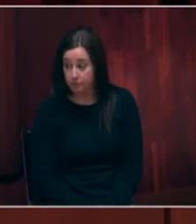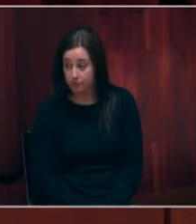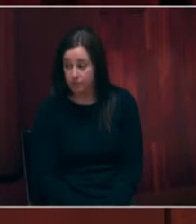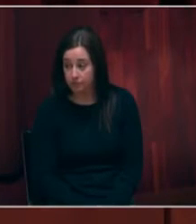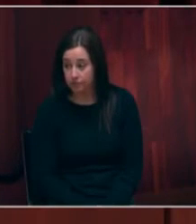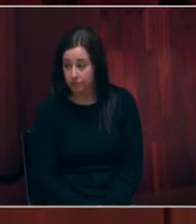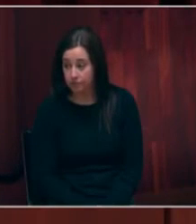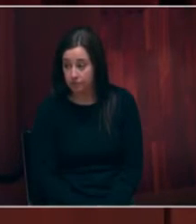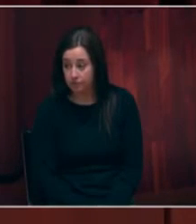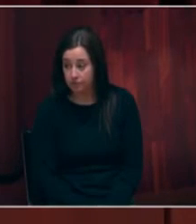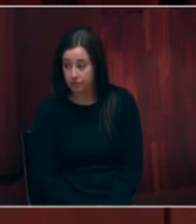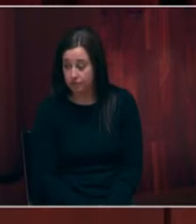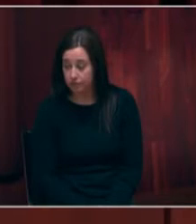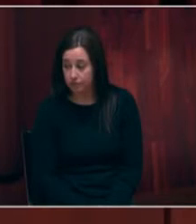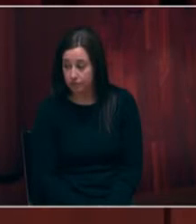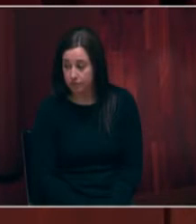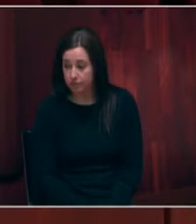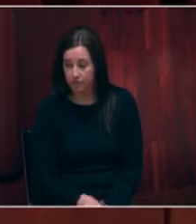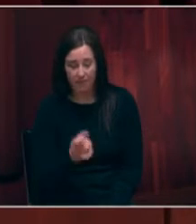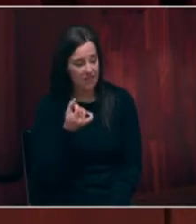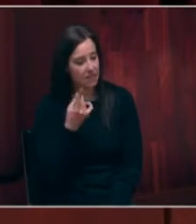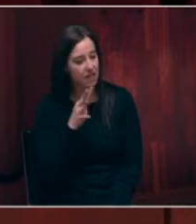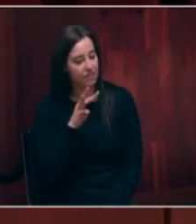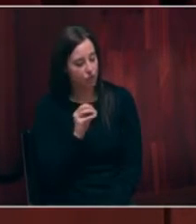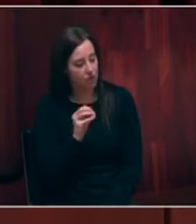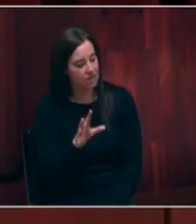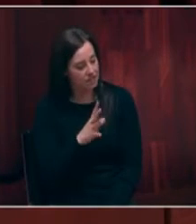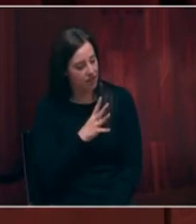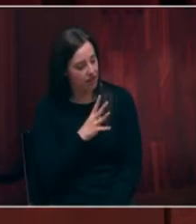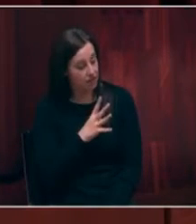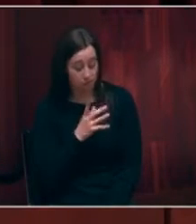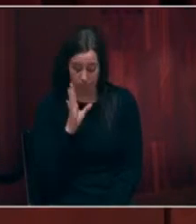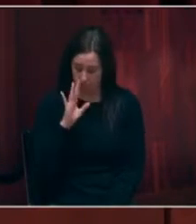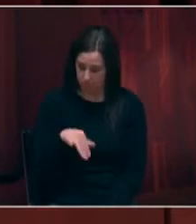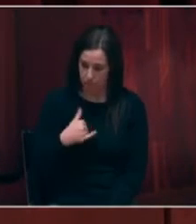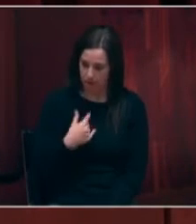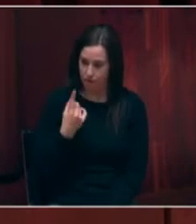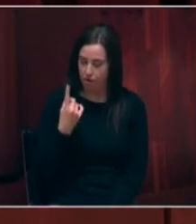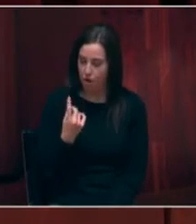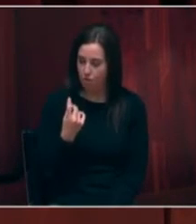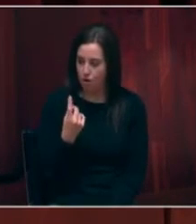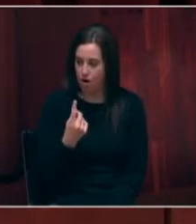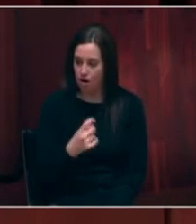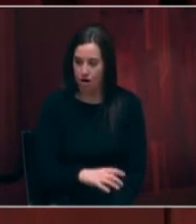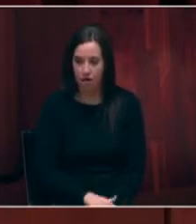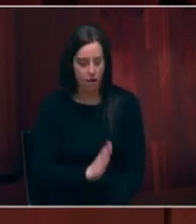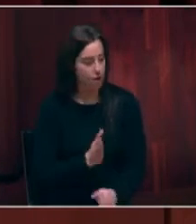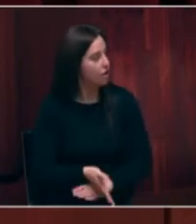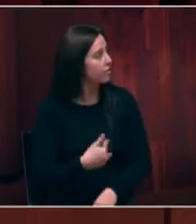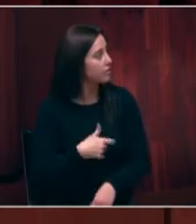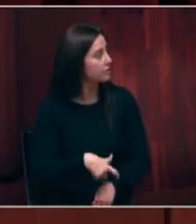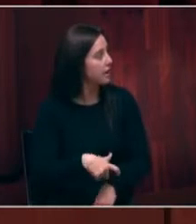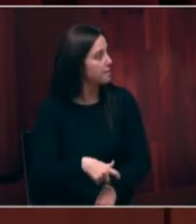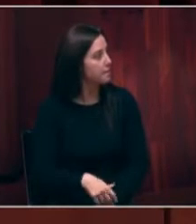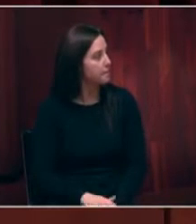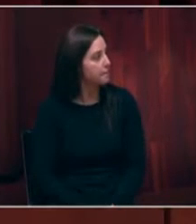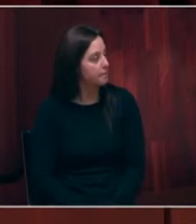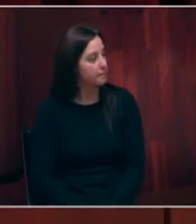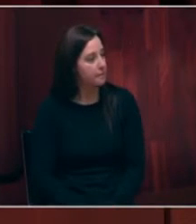It's 11:48. I know, I'm just kidding. Okay, I apologize, I ran a little over my time, but